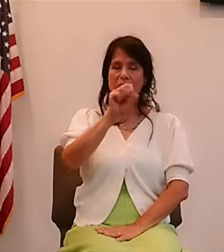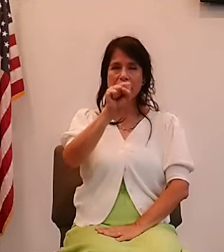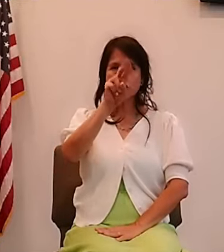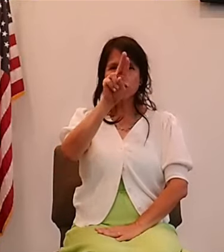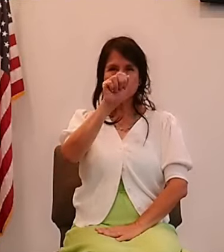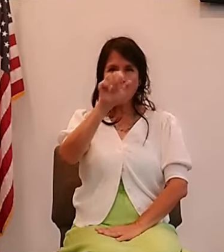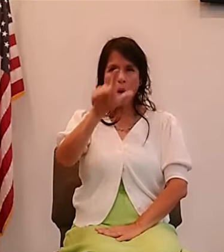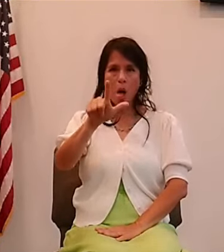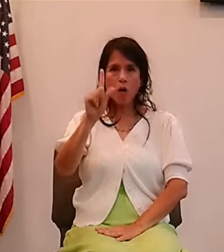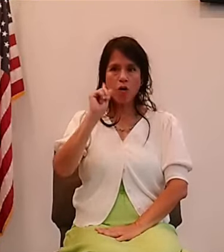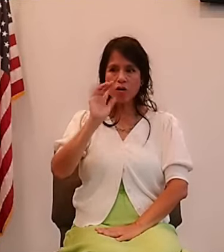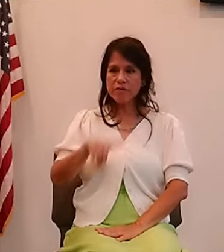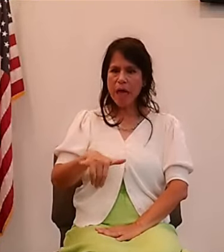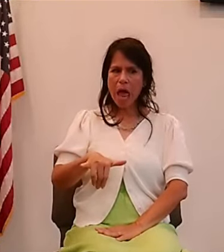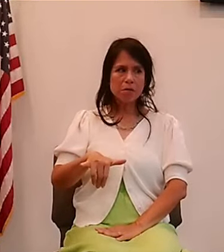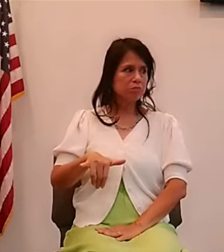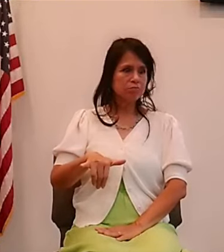him down like a dog.